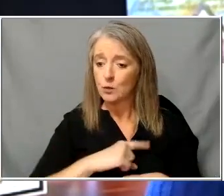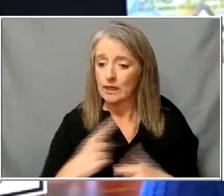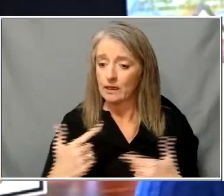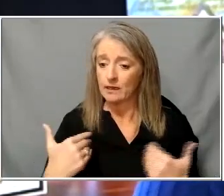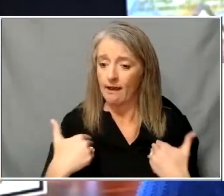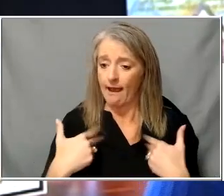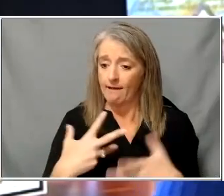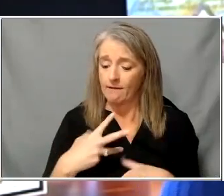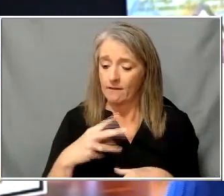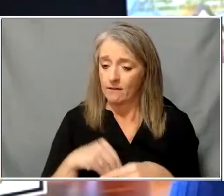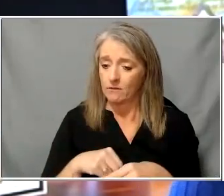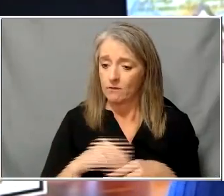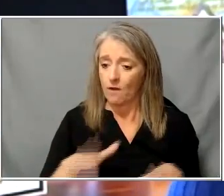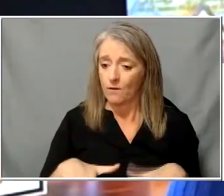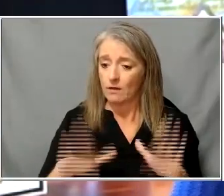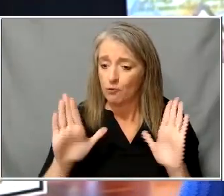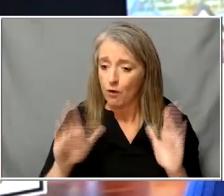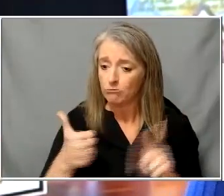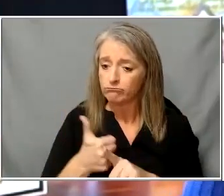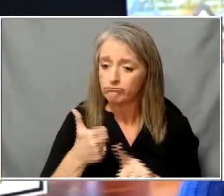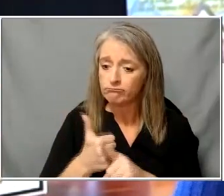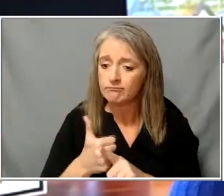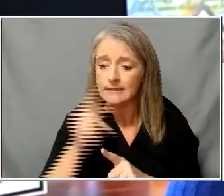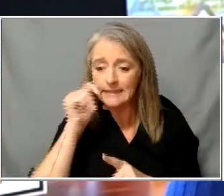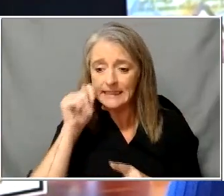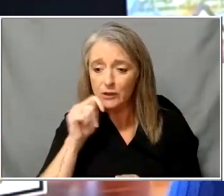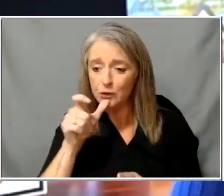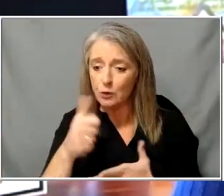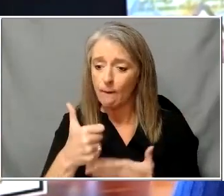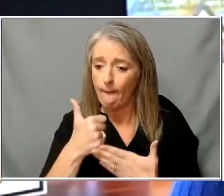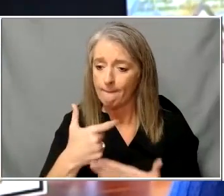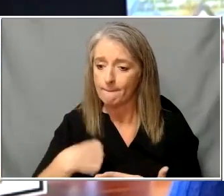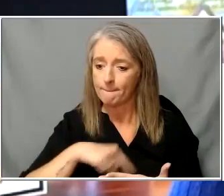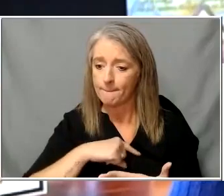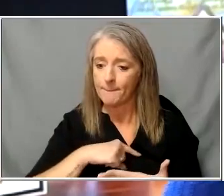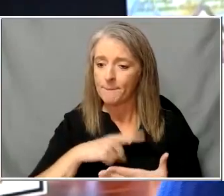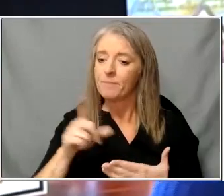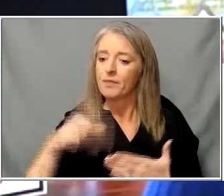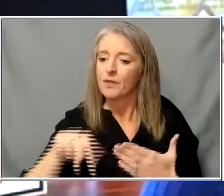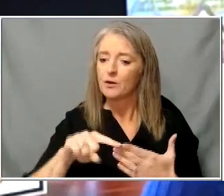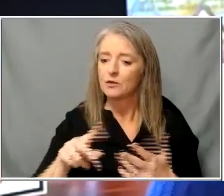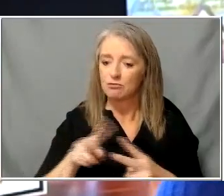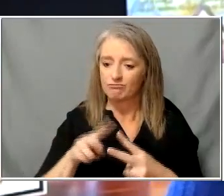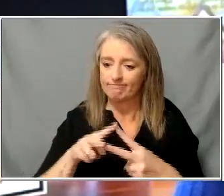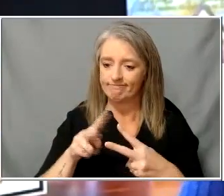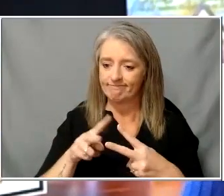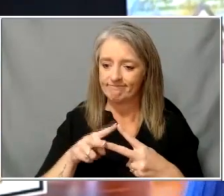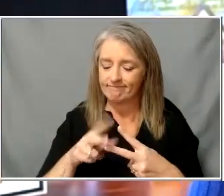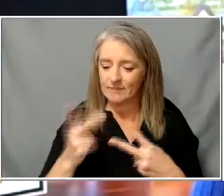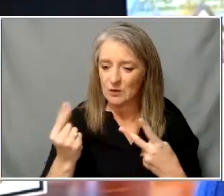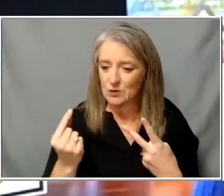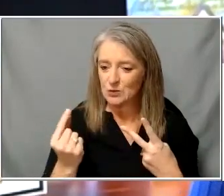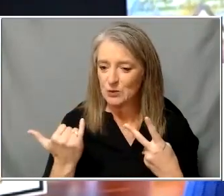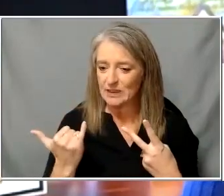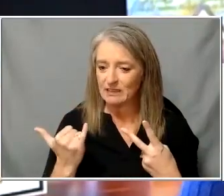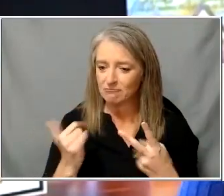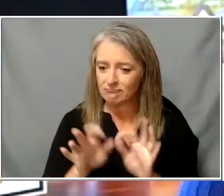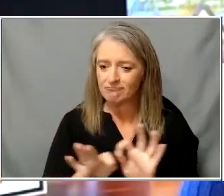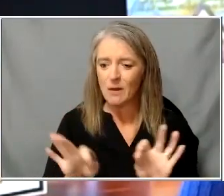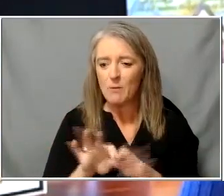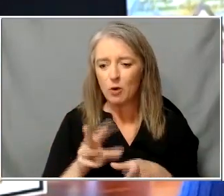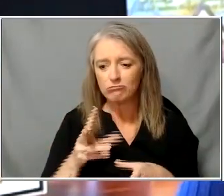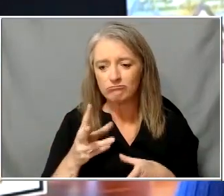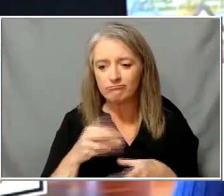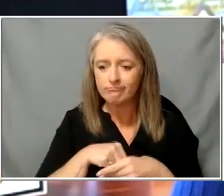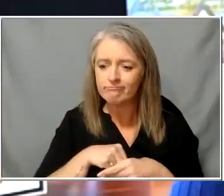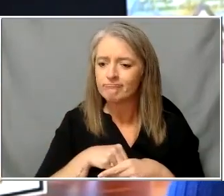in our lives when we were teenagers who gave to us. So those are the two things that I do that are so important to me. And of